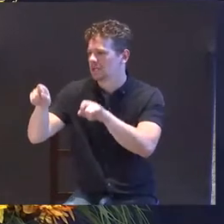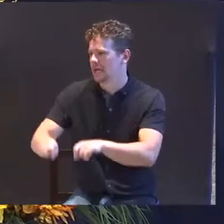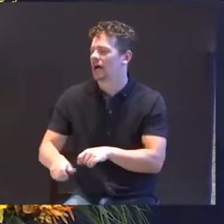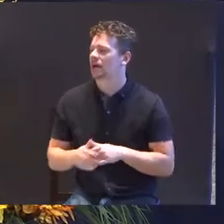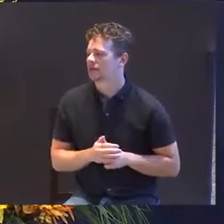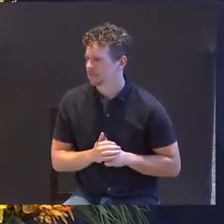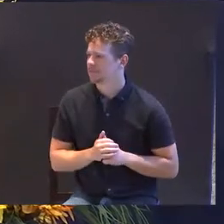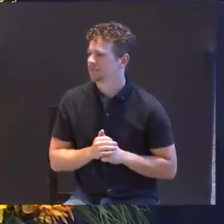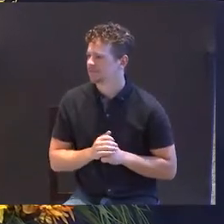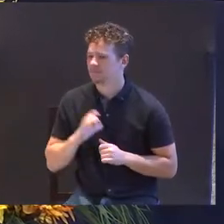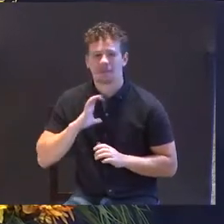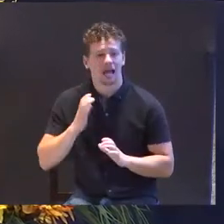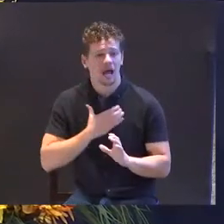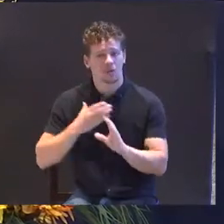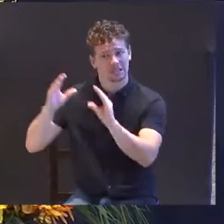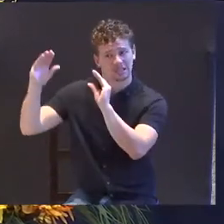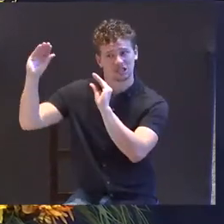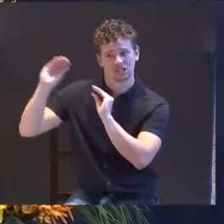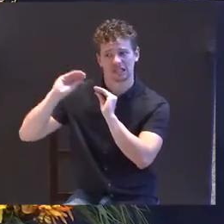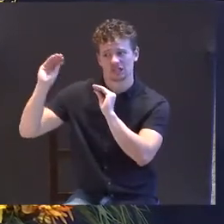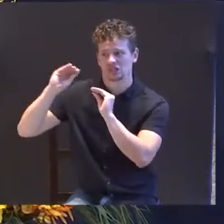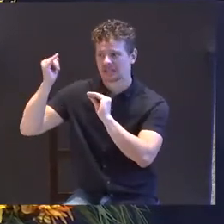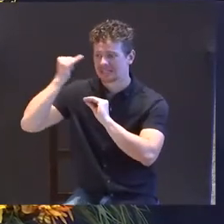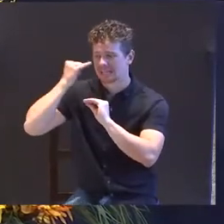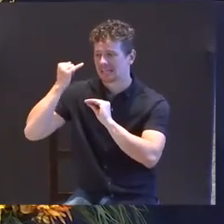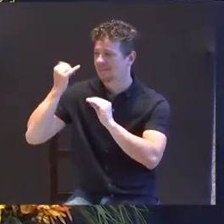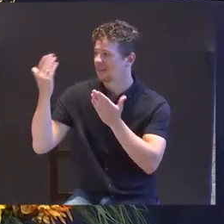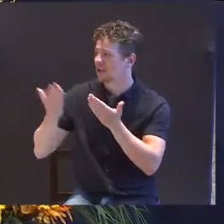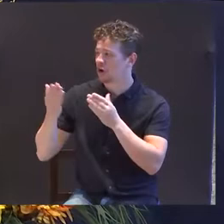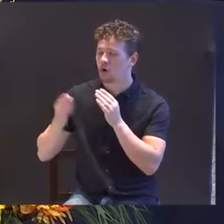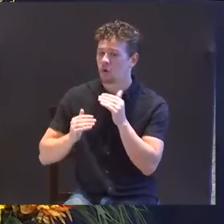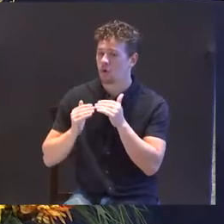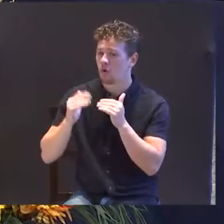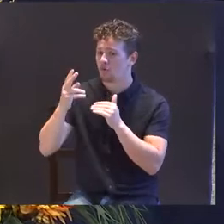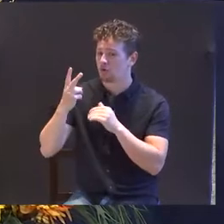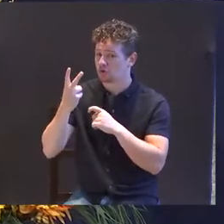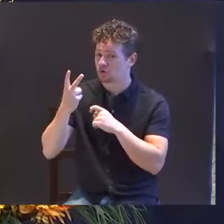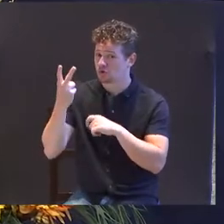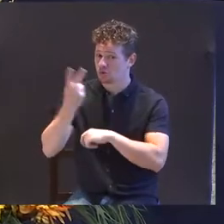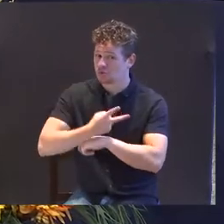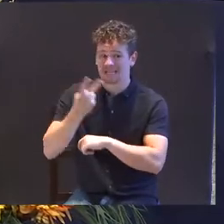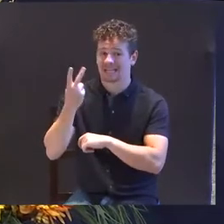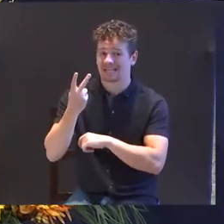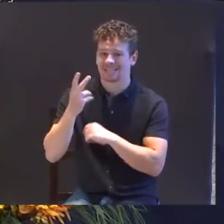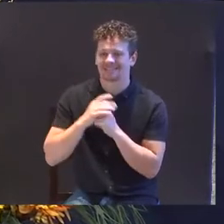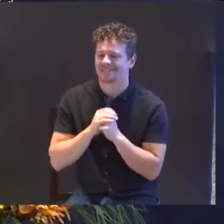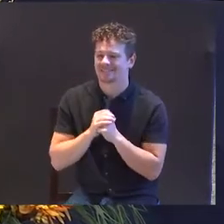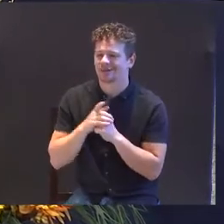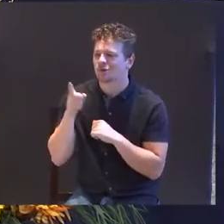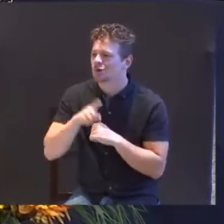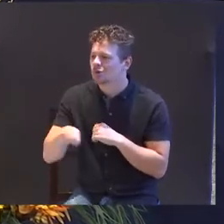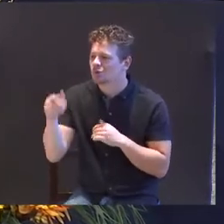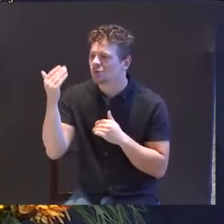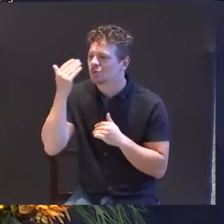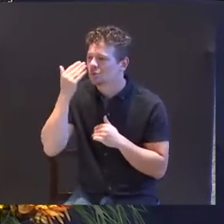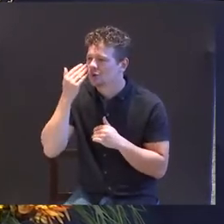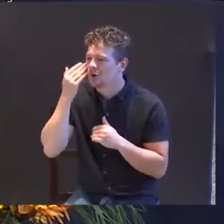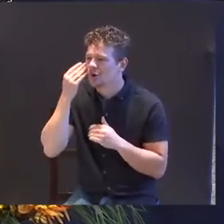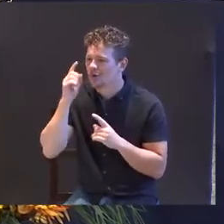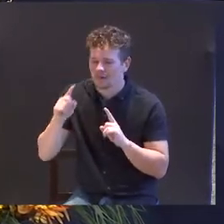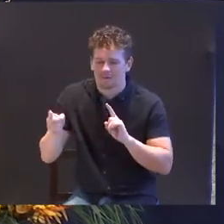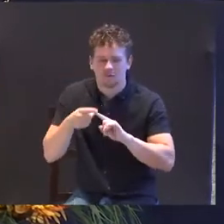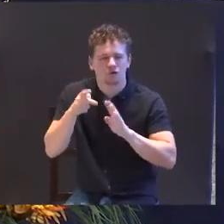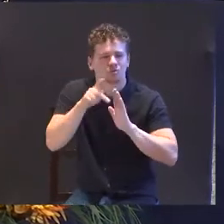teachings as well. Those of you that's been coming around here for more than 2 days, you know them. You know that that fifth principle is we have to put it